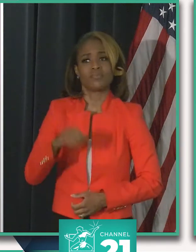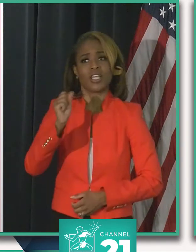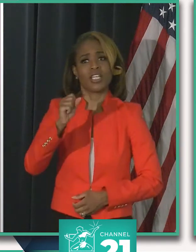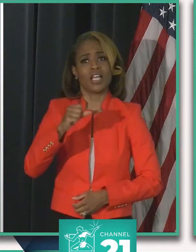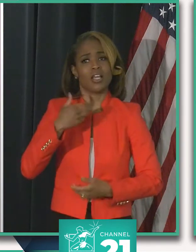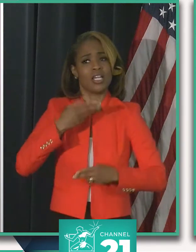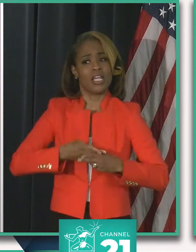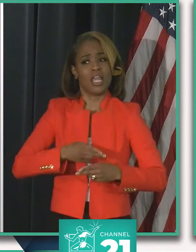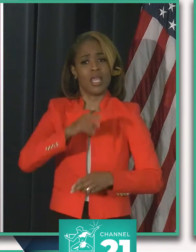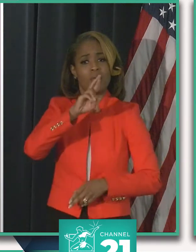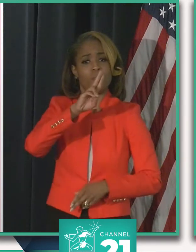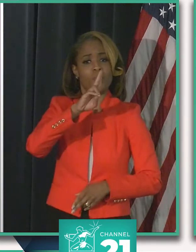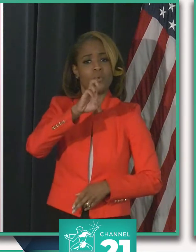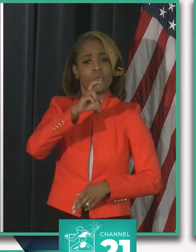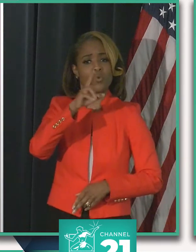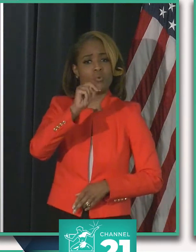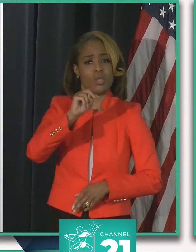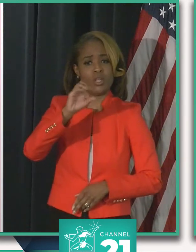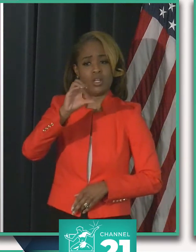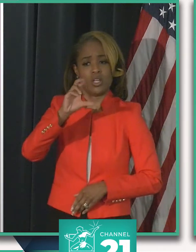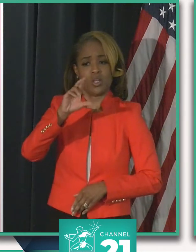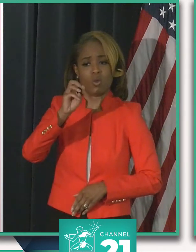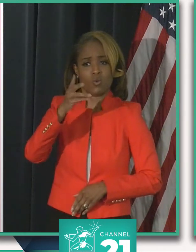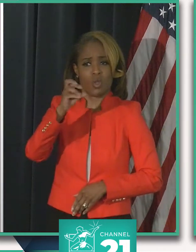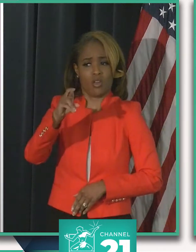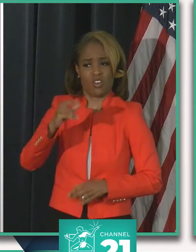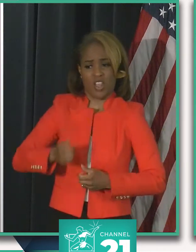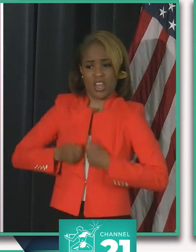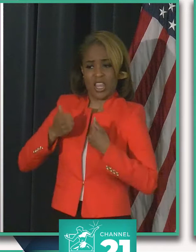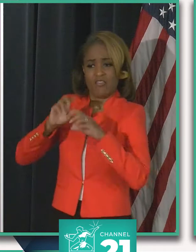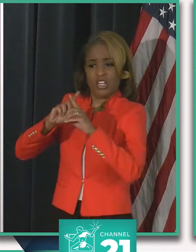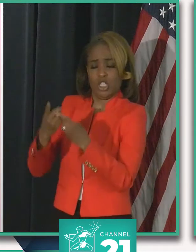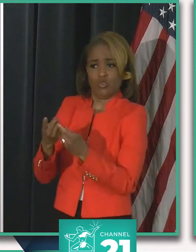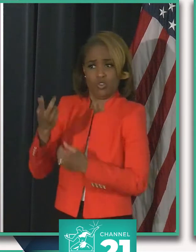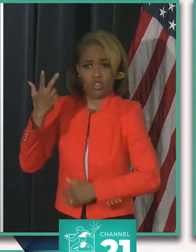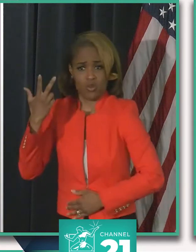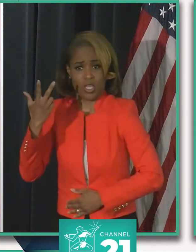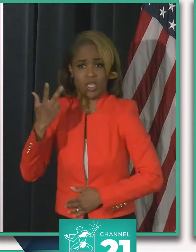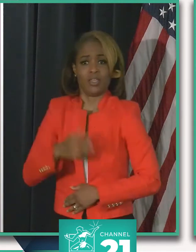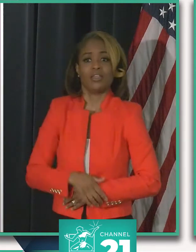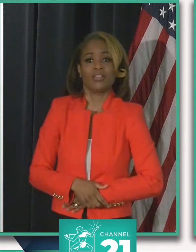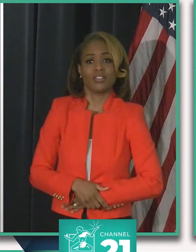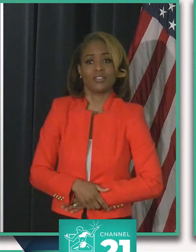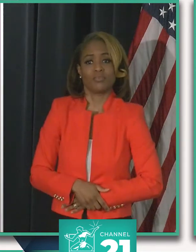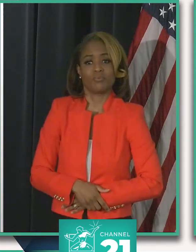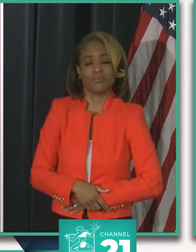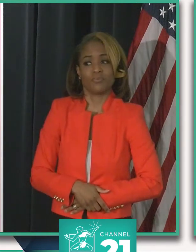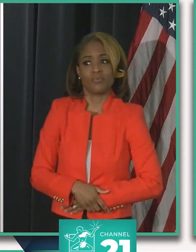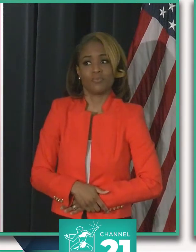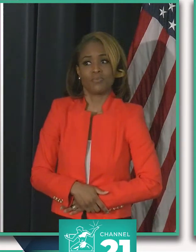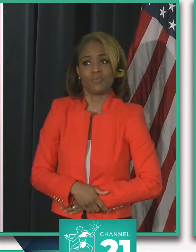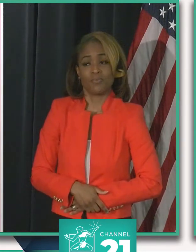Yes, my name is Reuben Crowley. I live in District 3. Okay.